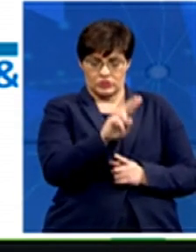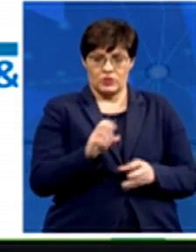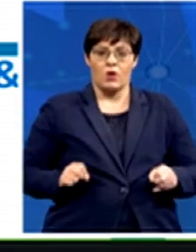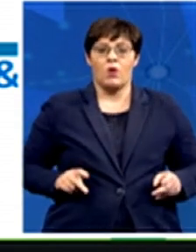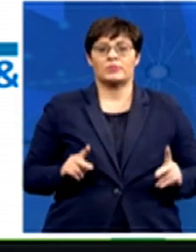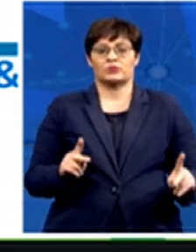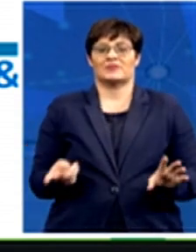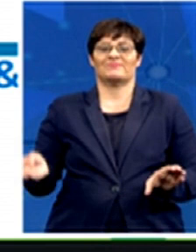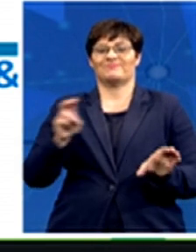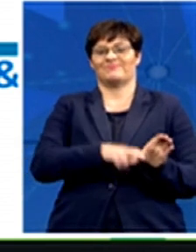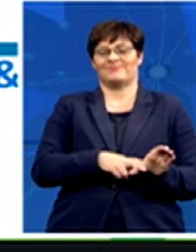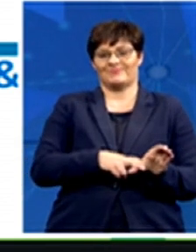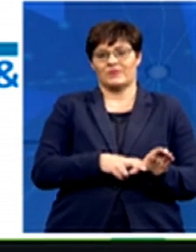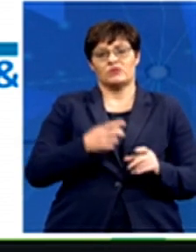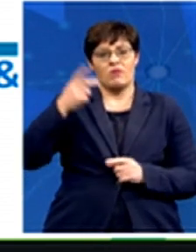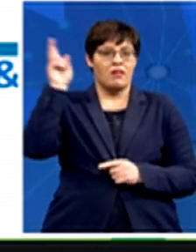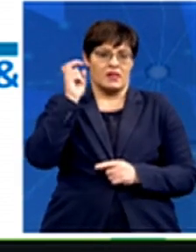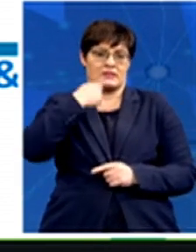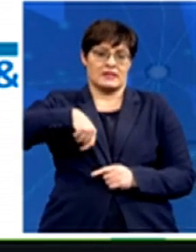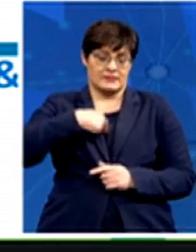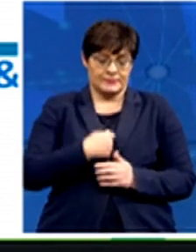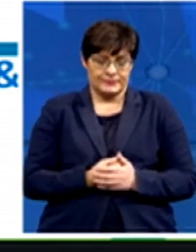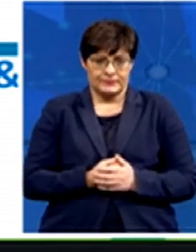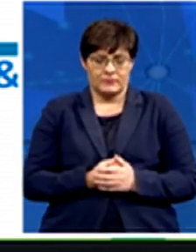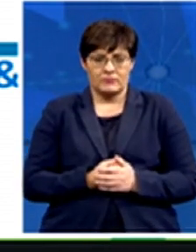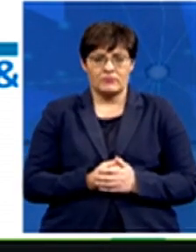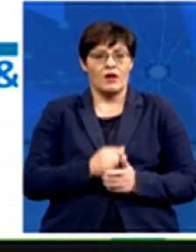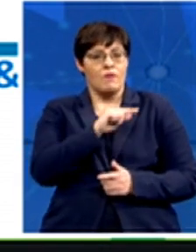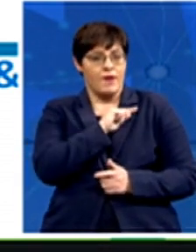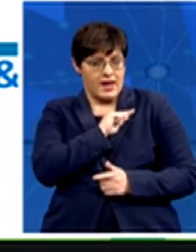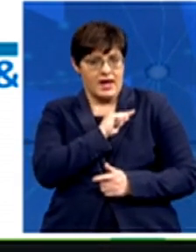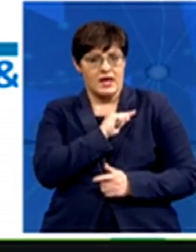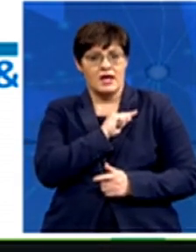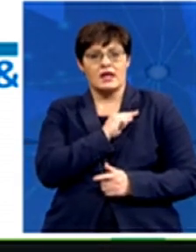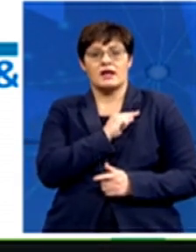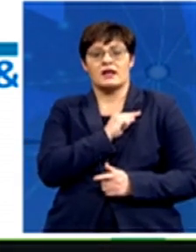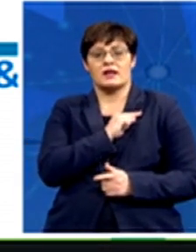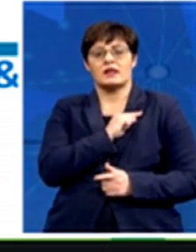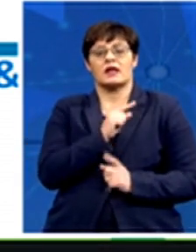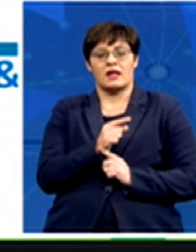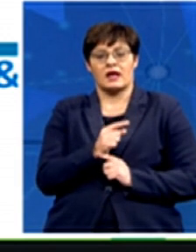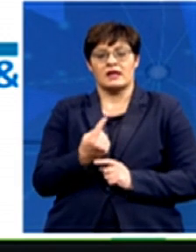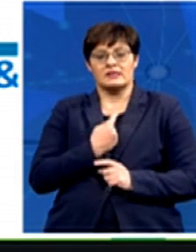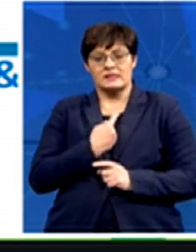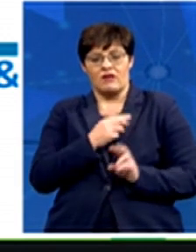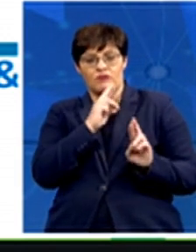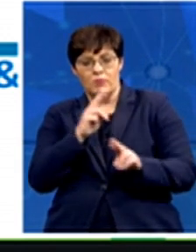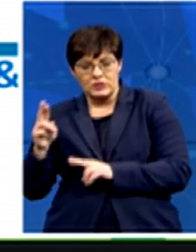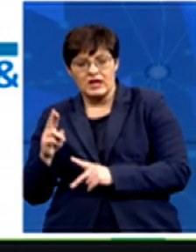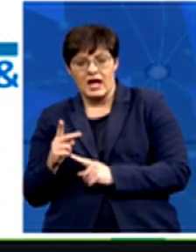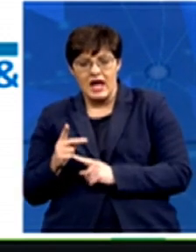us as we share the information regarding the self-reporting of suspected adverse drug reactions and adverse events following